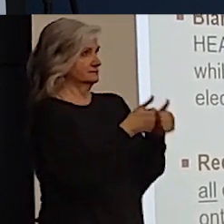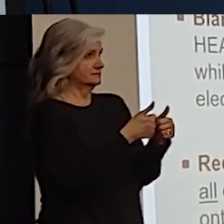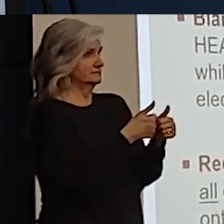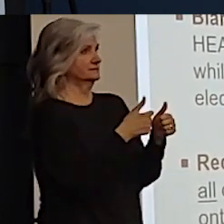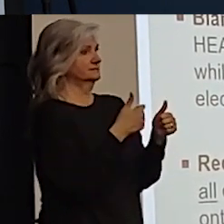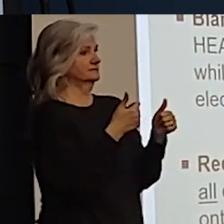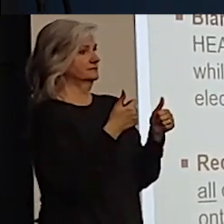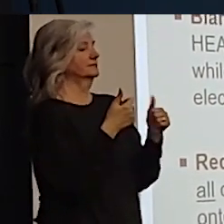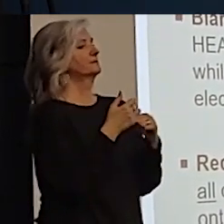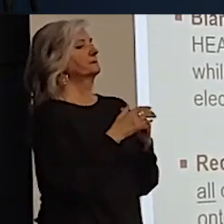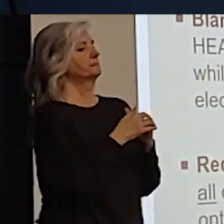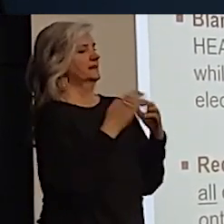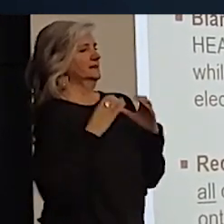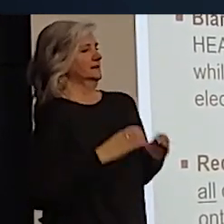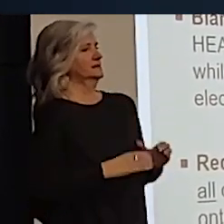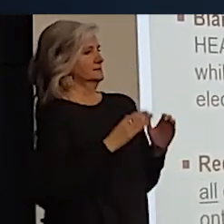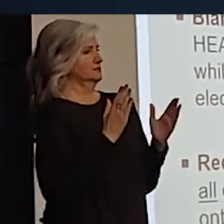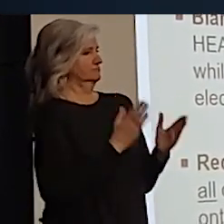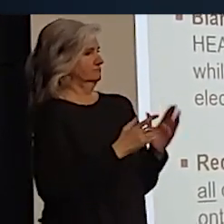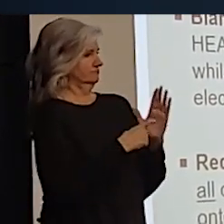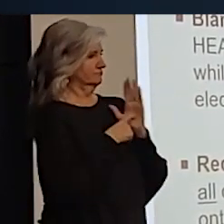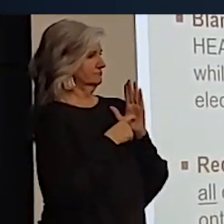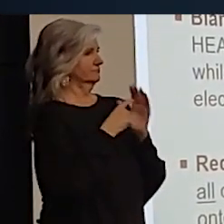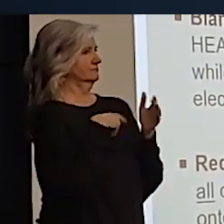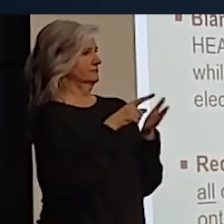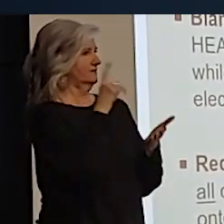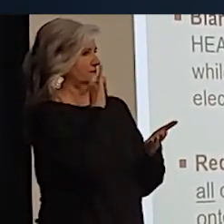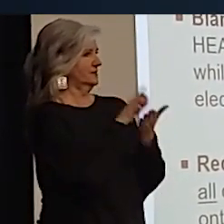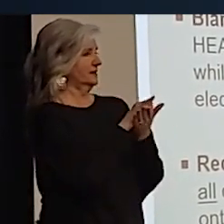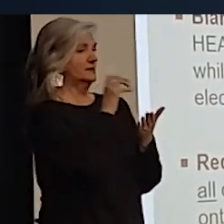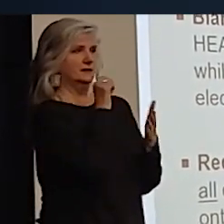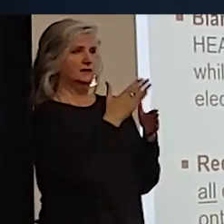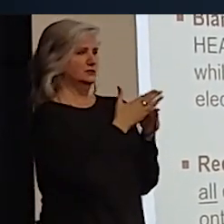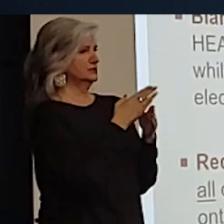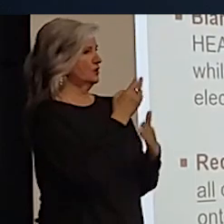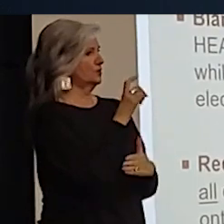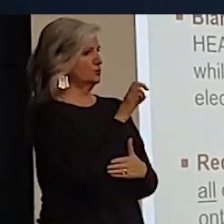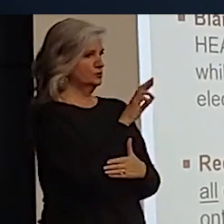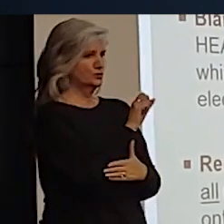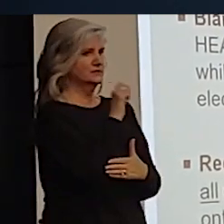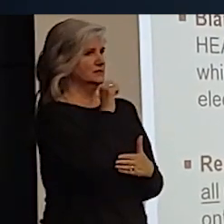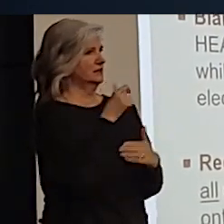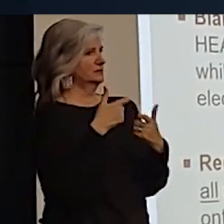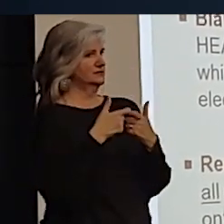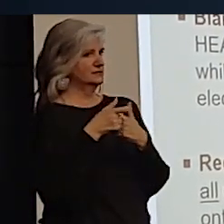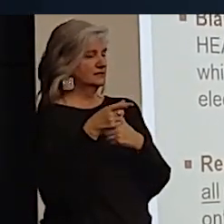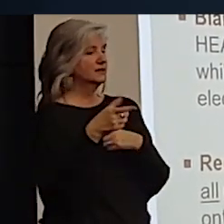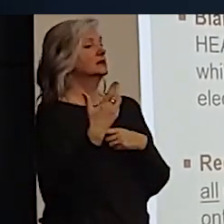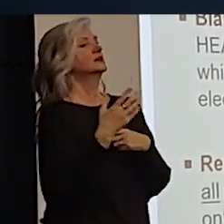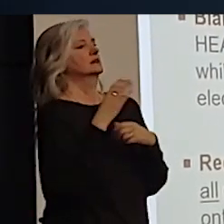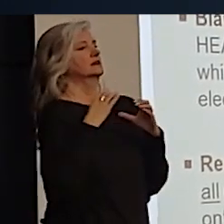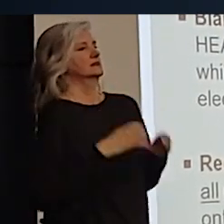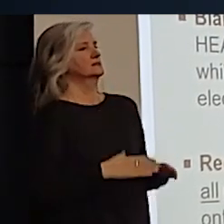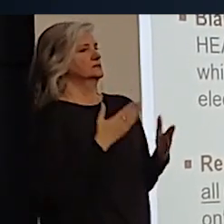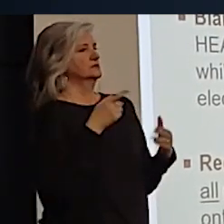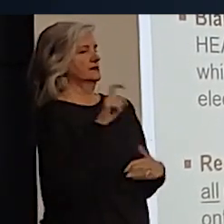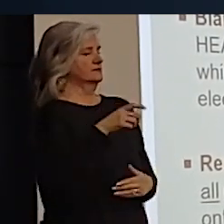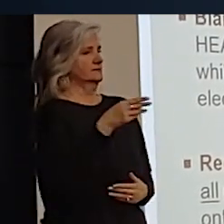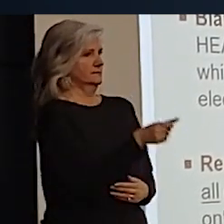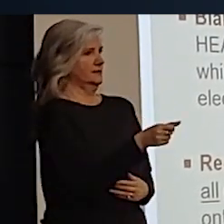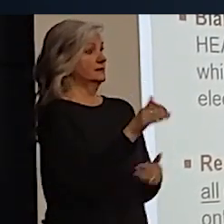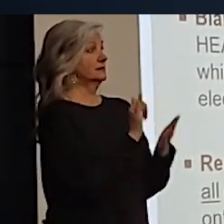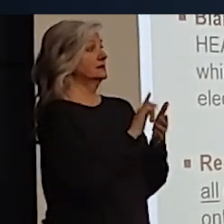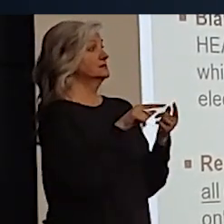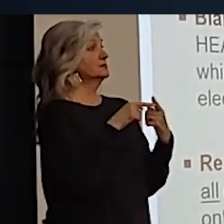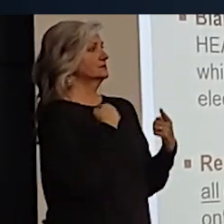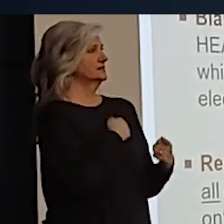what? Customers have to pay for it. Not shareholders, not the utility, customers have to pay for it. And that is